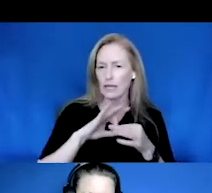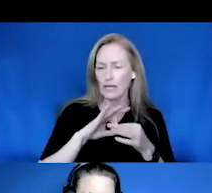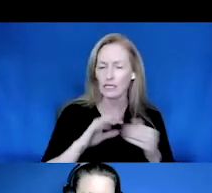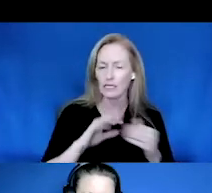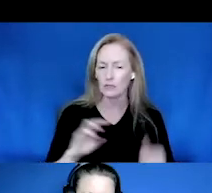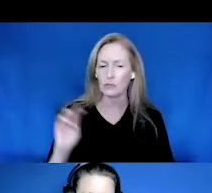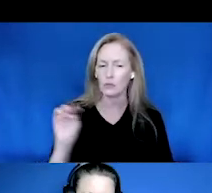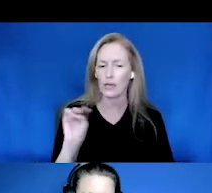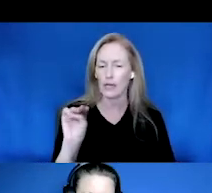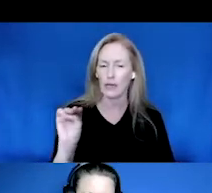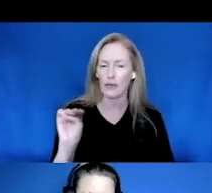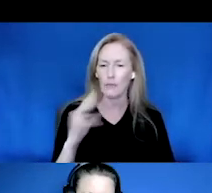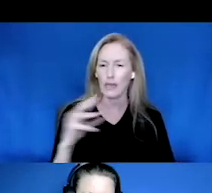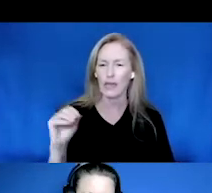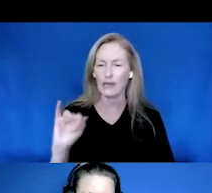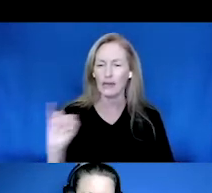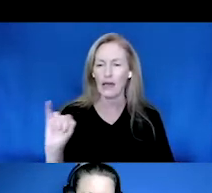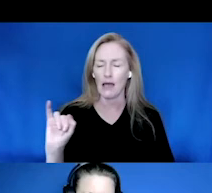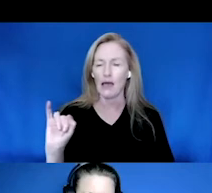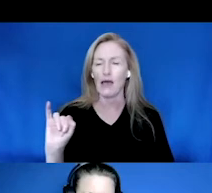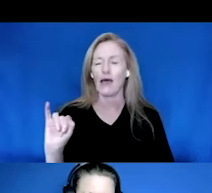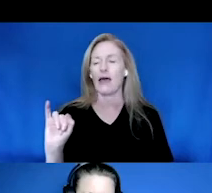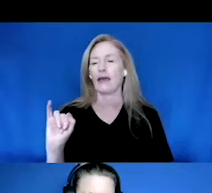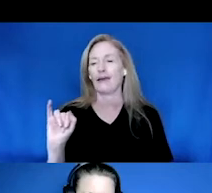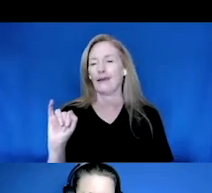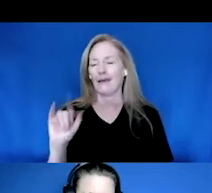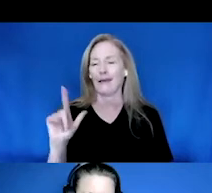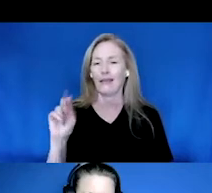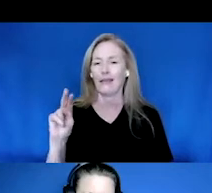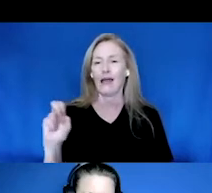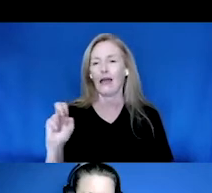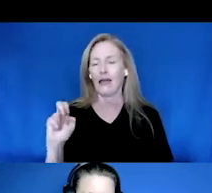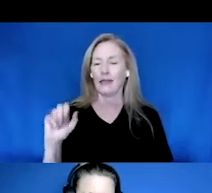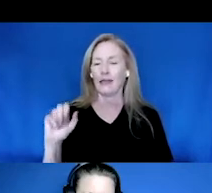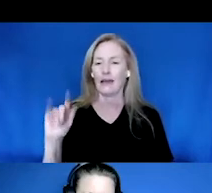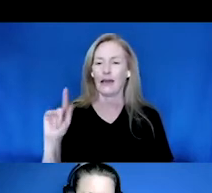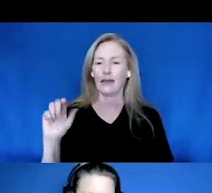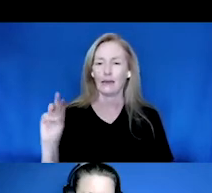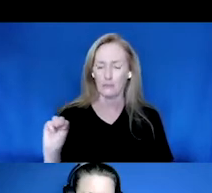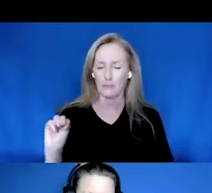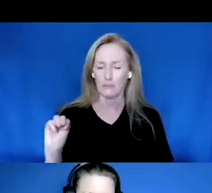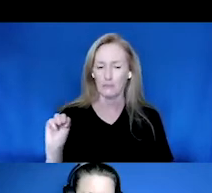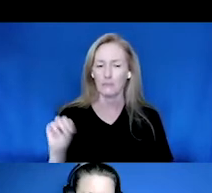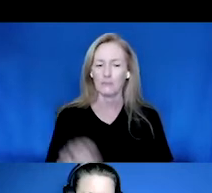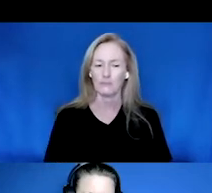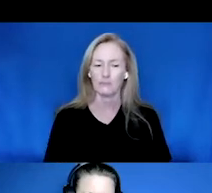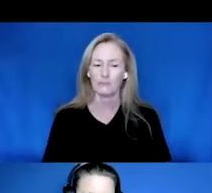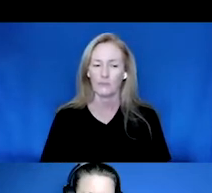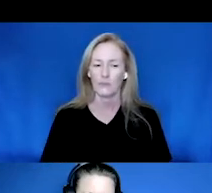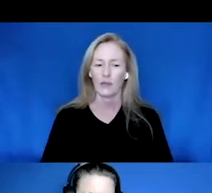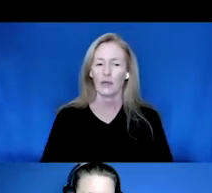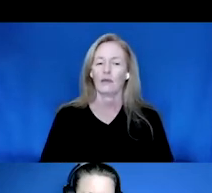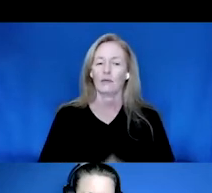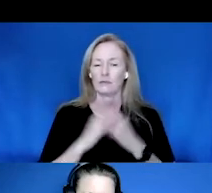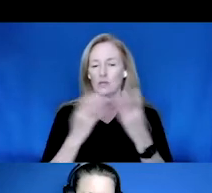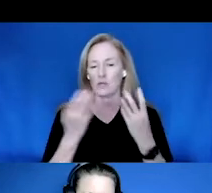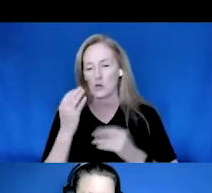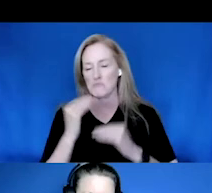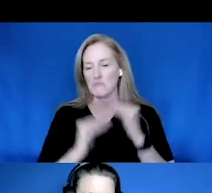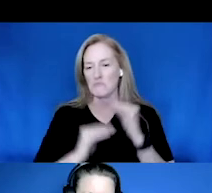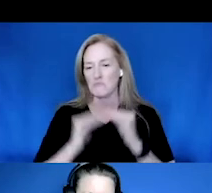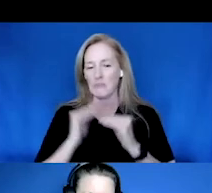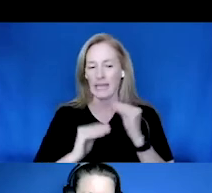item, maintenance and maintenance services. And so there's a